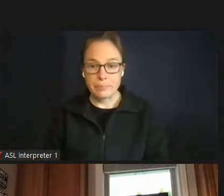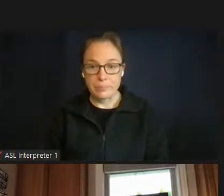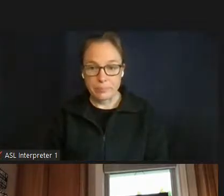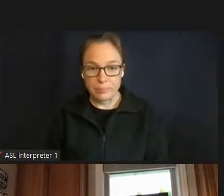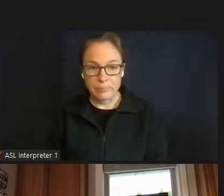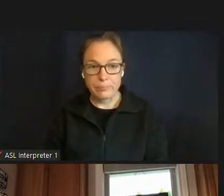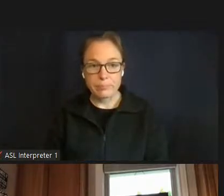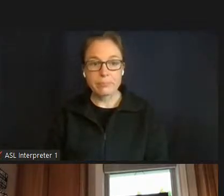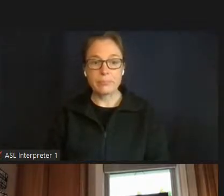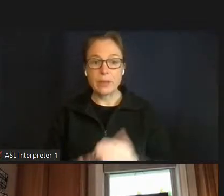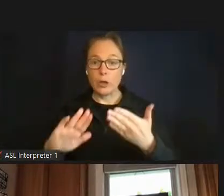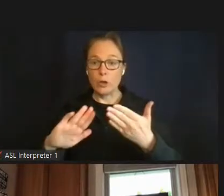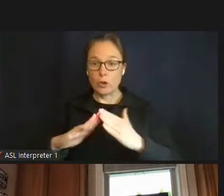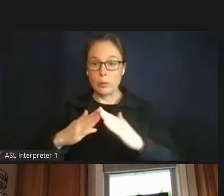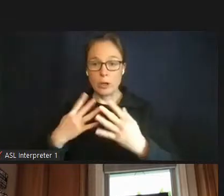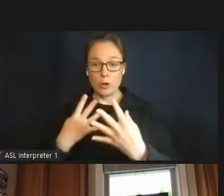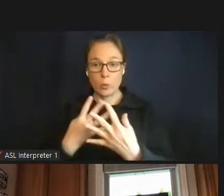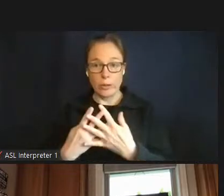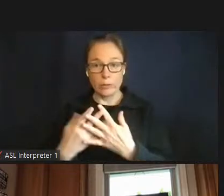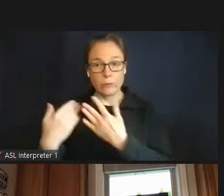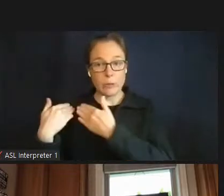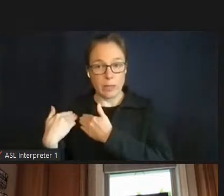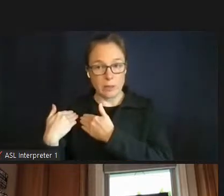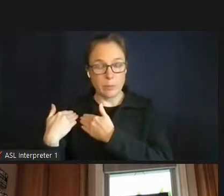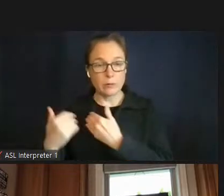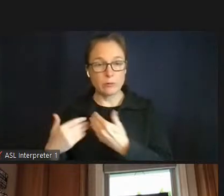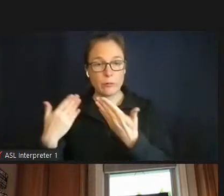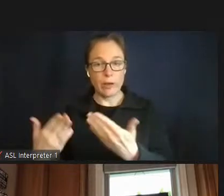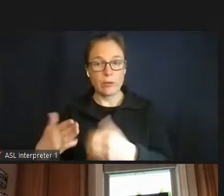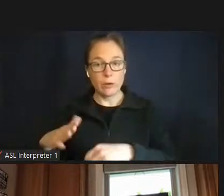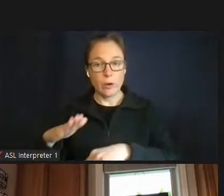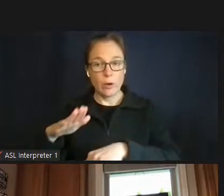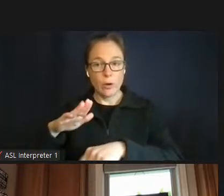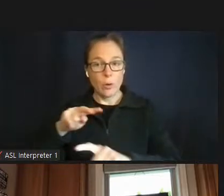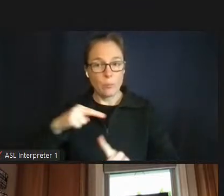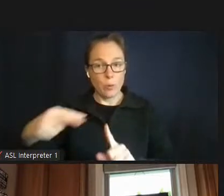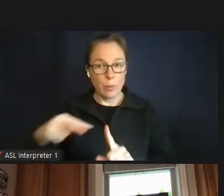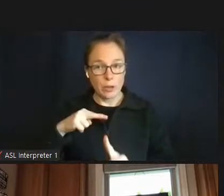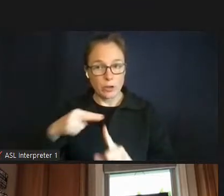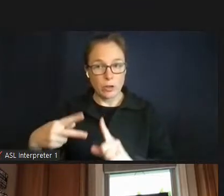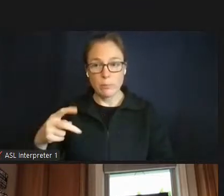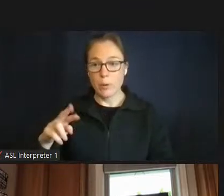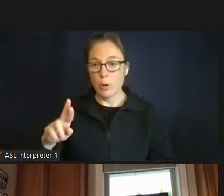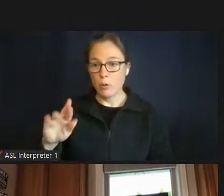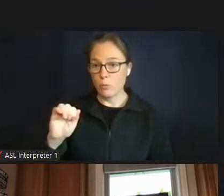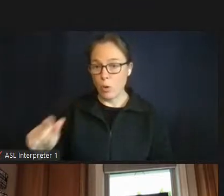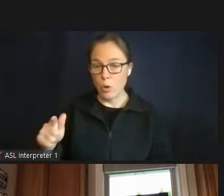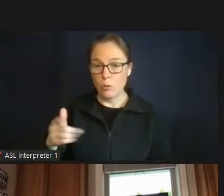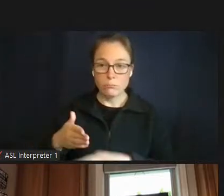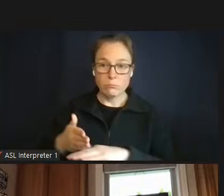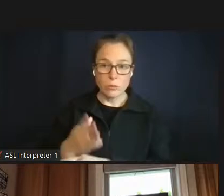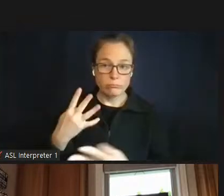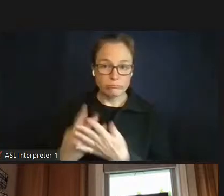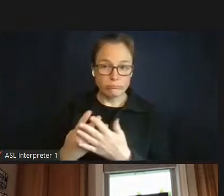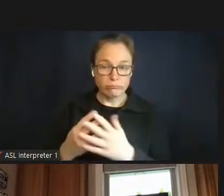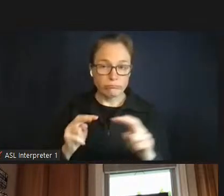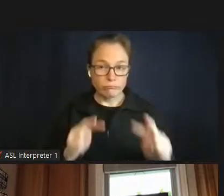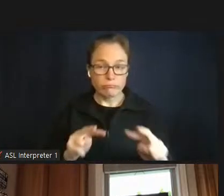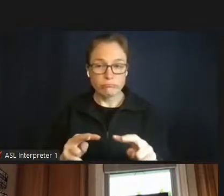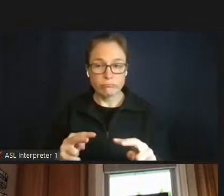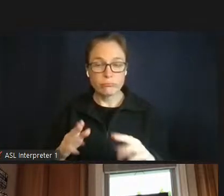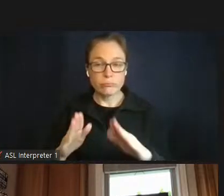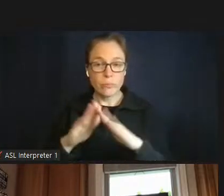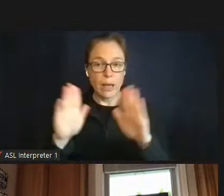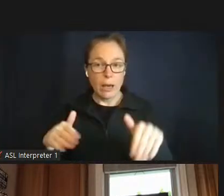Community Corrections is responsible for providing probation, parole, post-prison supervision, and residential services in the Community